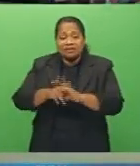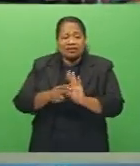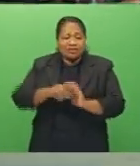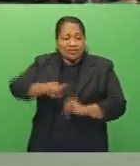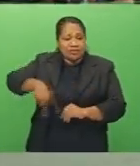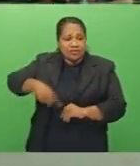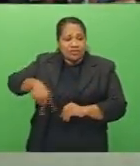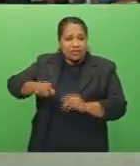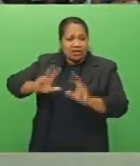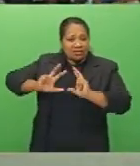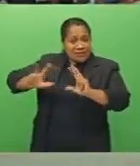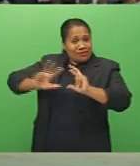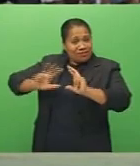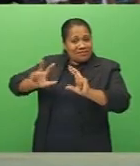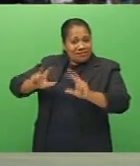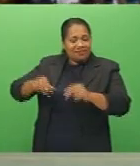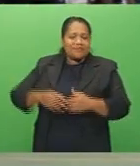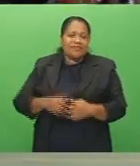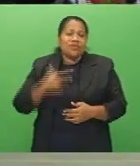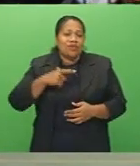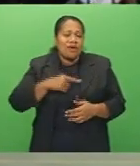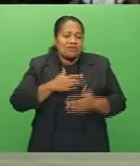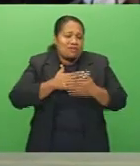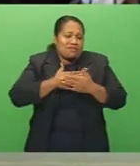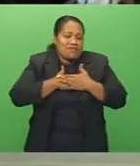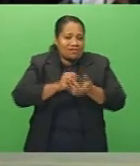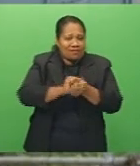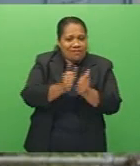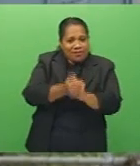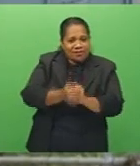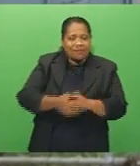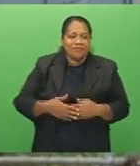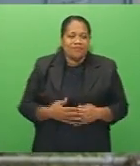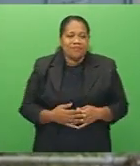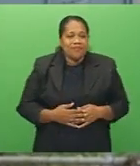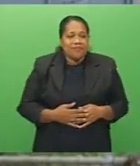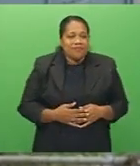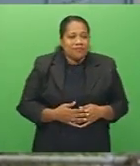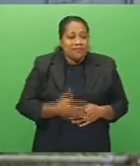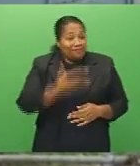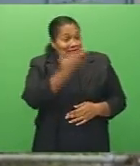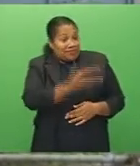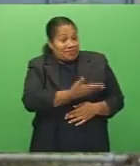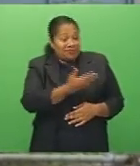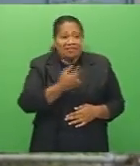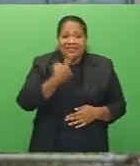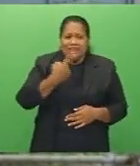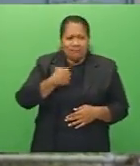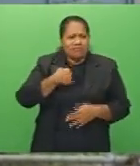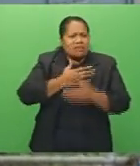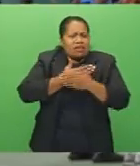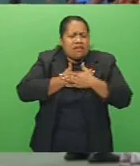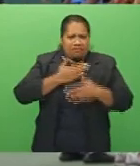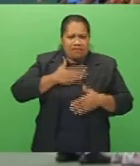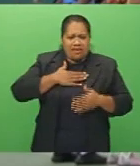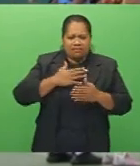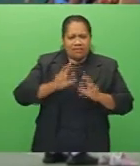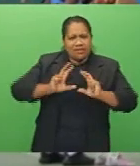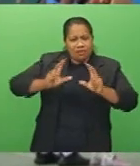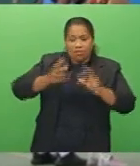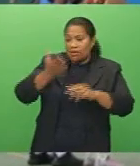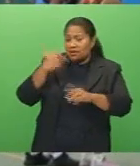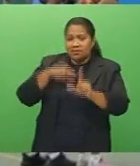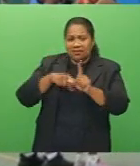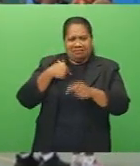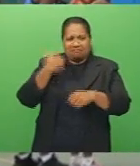sport. Netball is a passion. I love netball. So last year I didn't play. I came back this